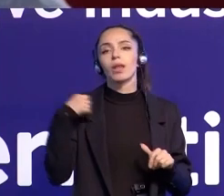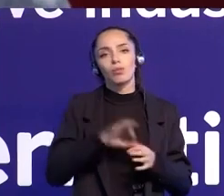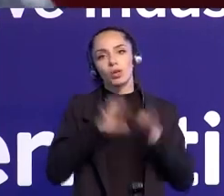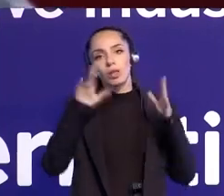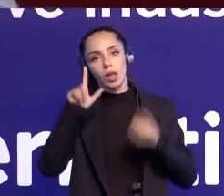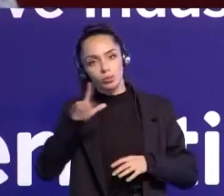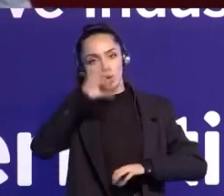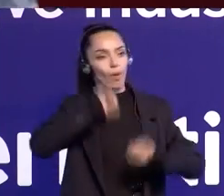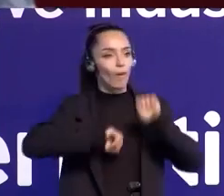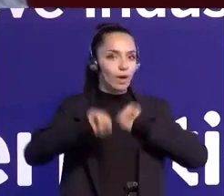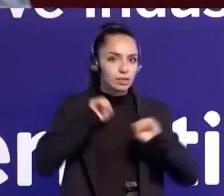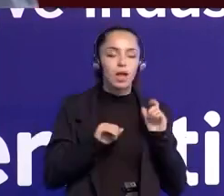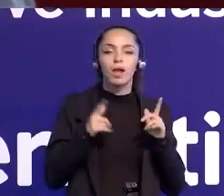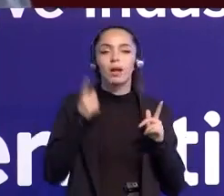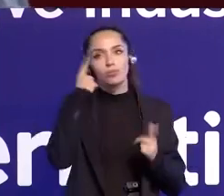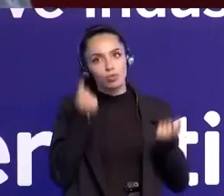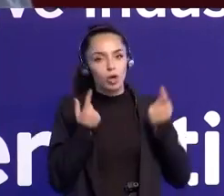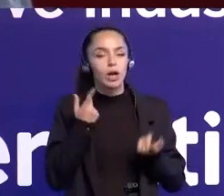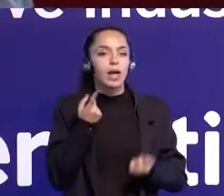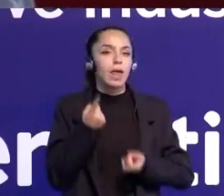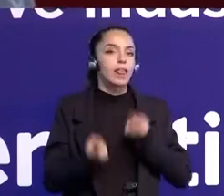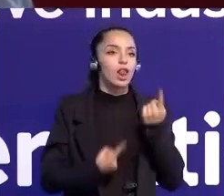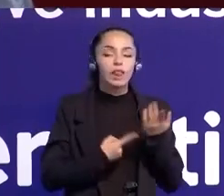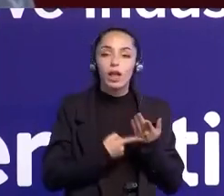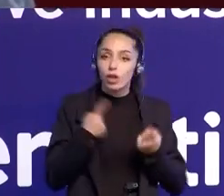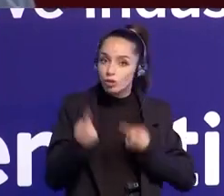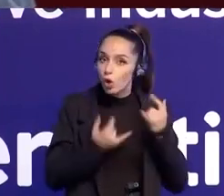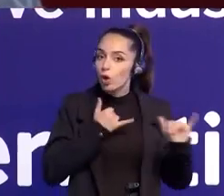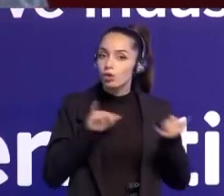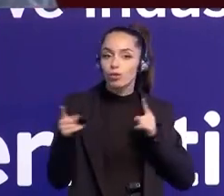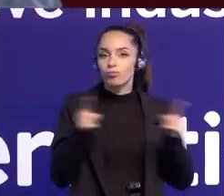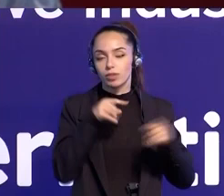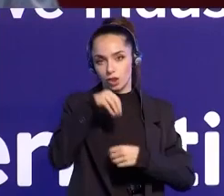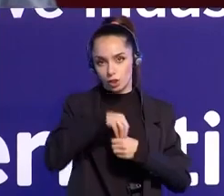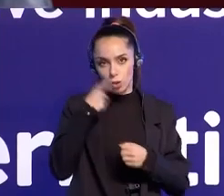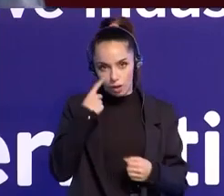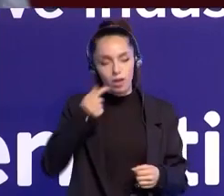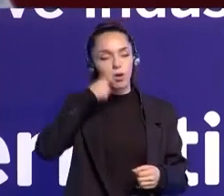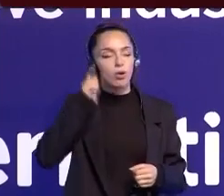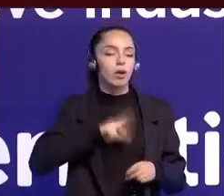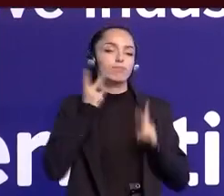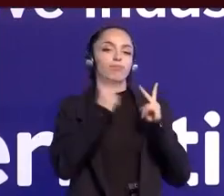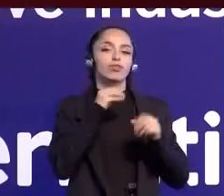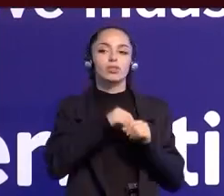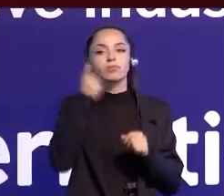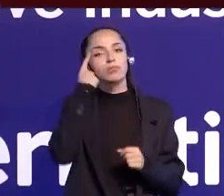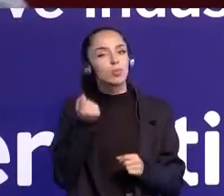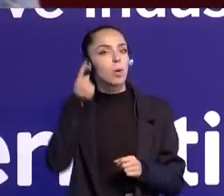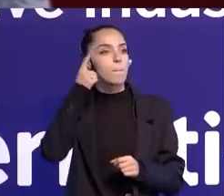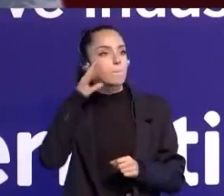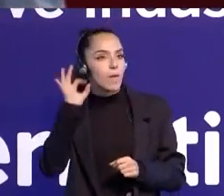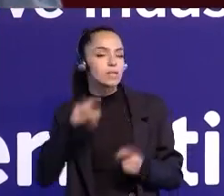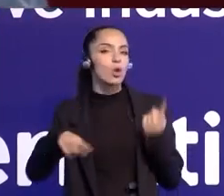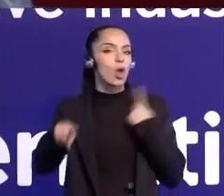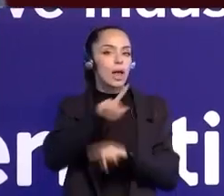about boosting the entrepreneurial skills of Ukrainian creative professionals, about the development